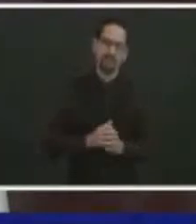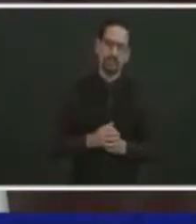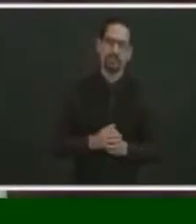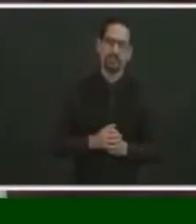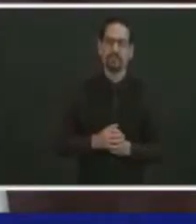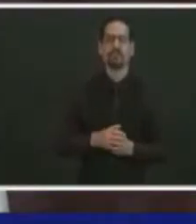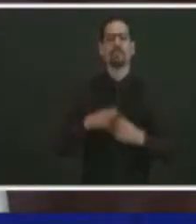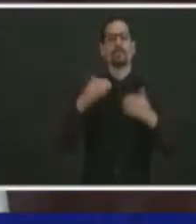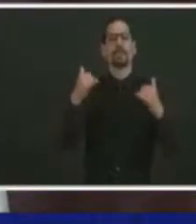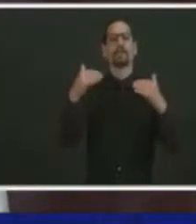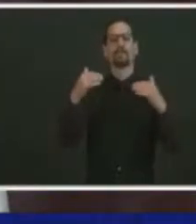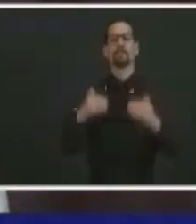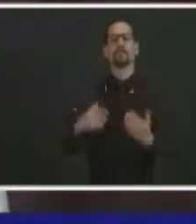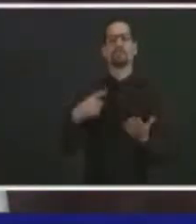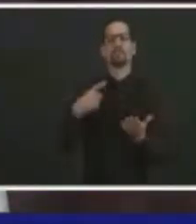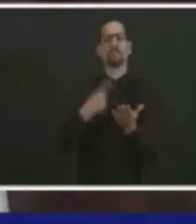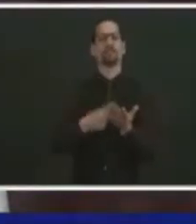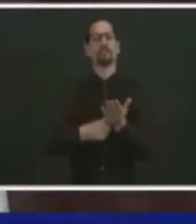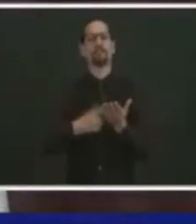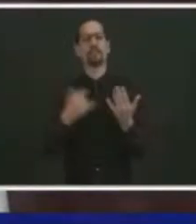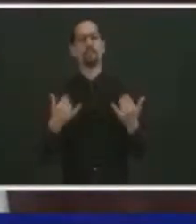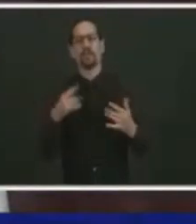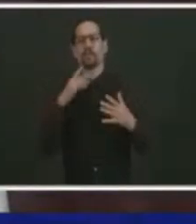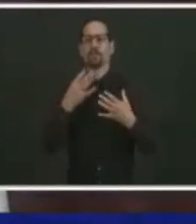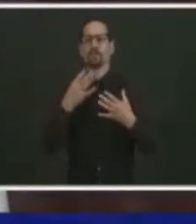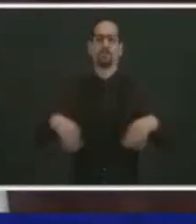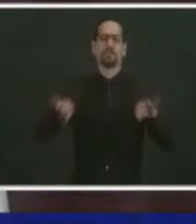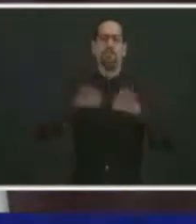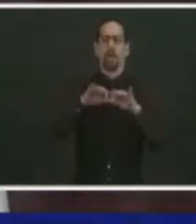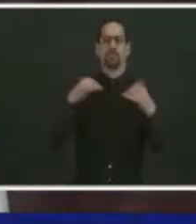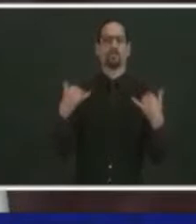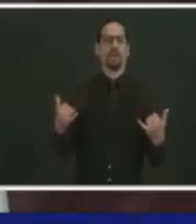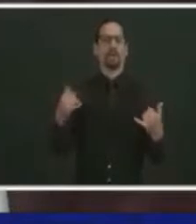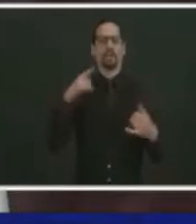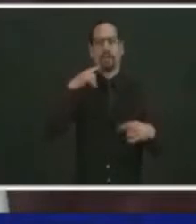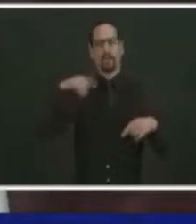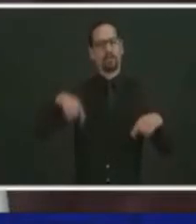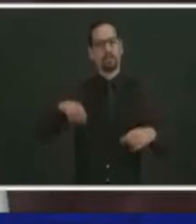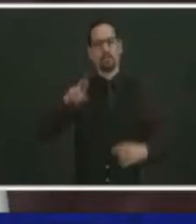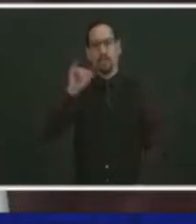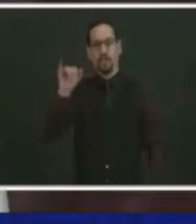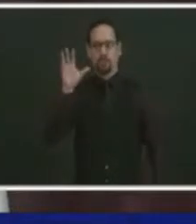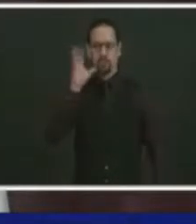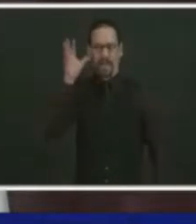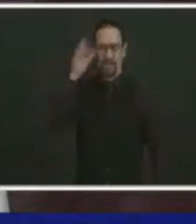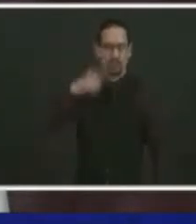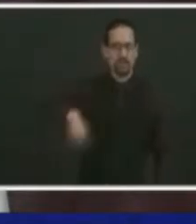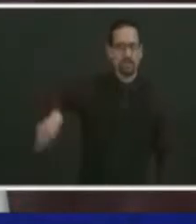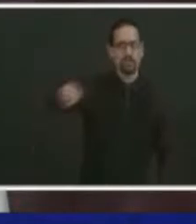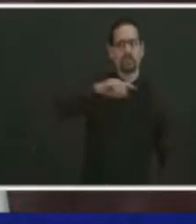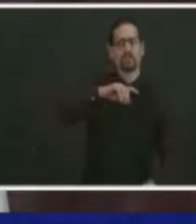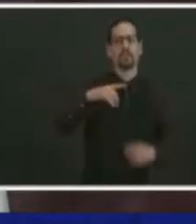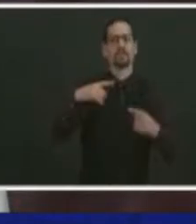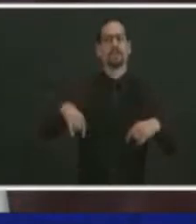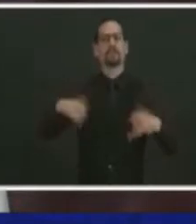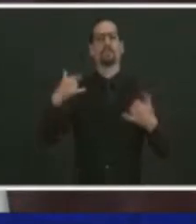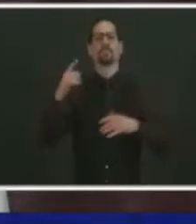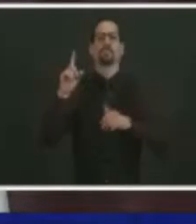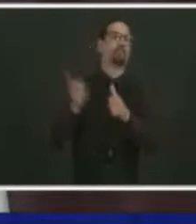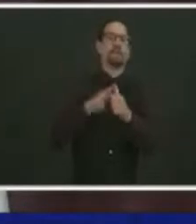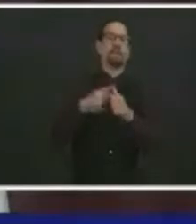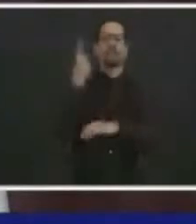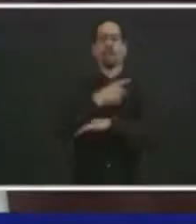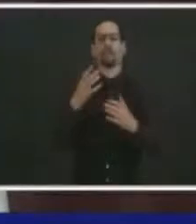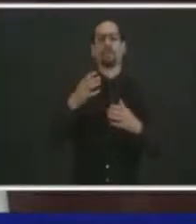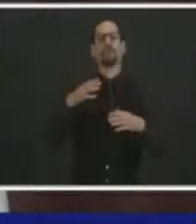Today is a very big day for Rhode Island parents. Today is the first day that child care centers have been open since